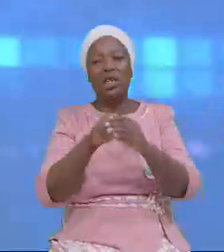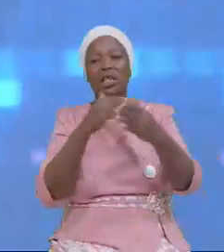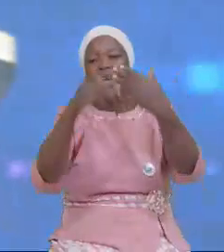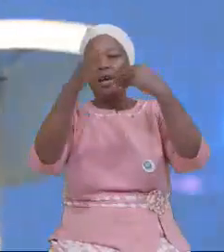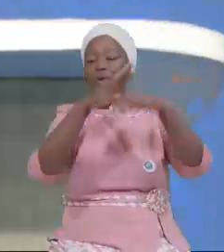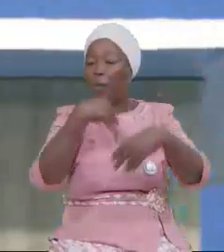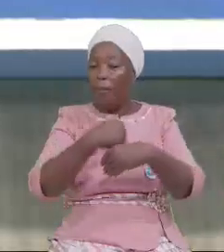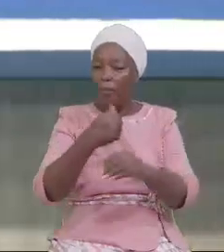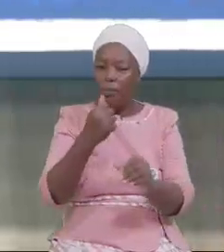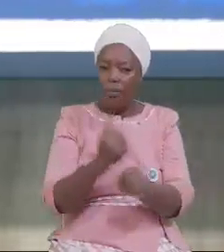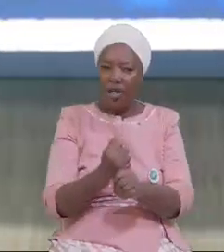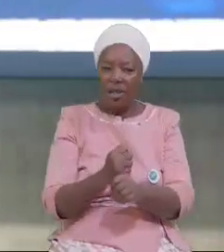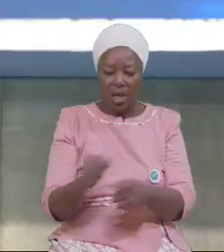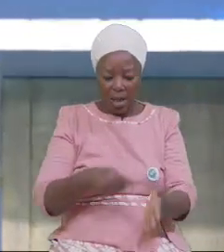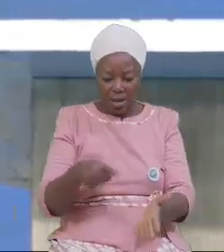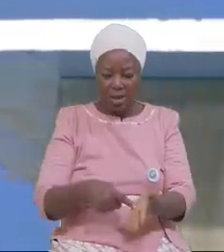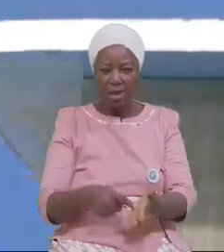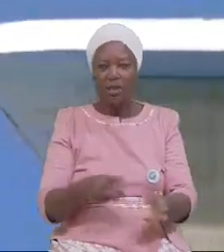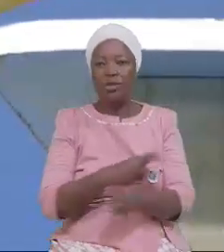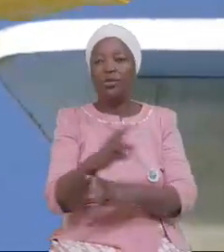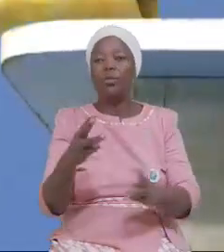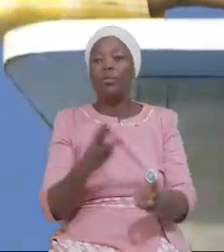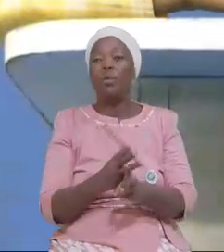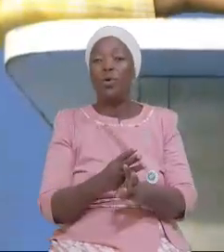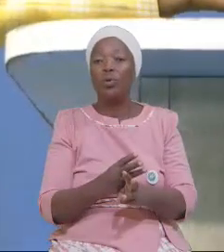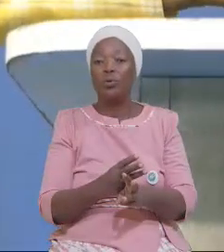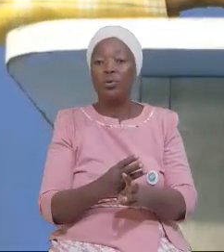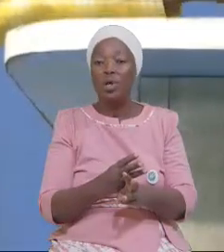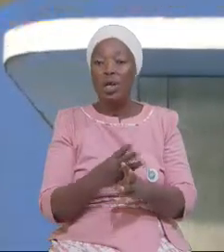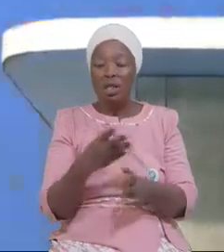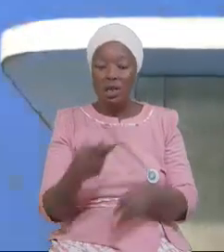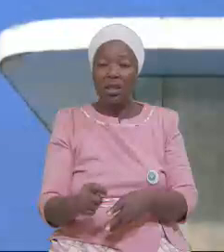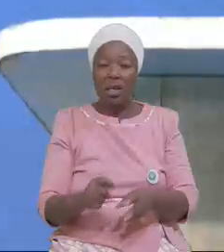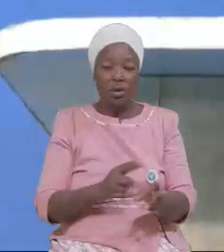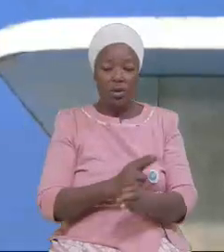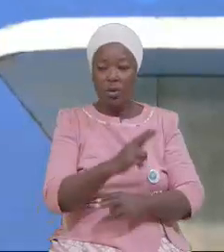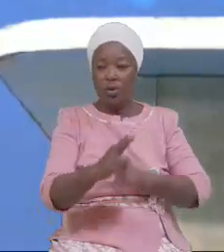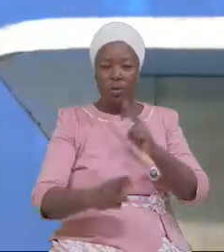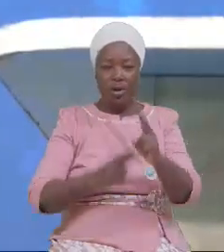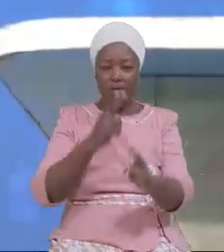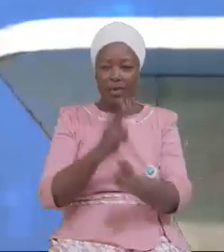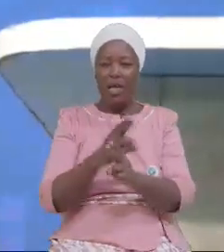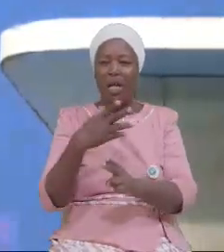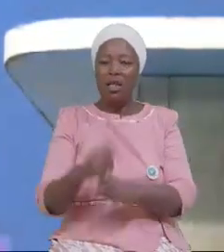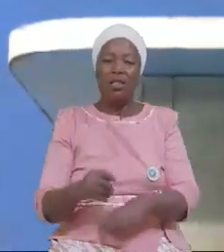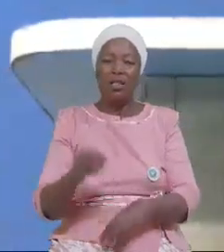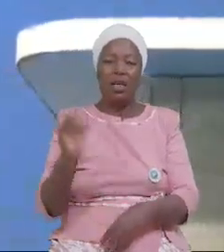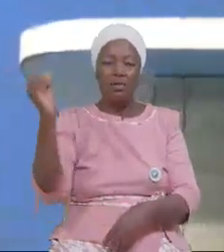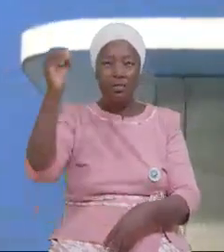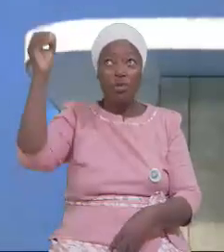made this world, the planet, the sun, the